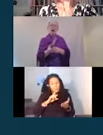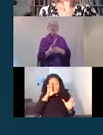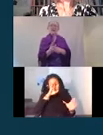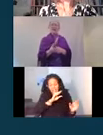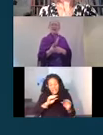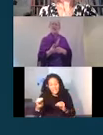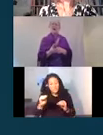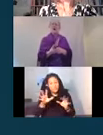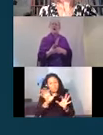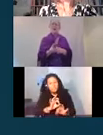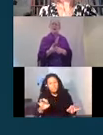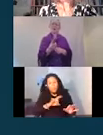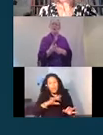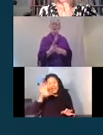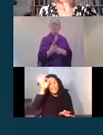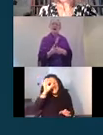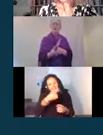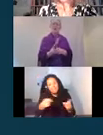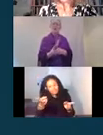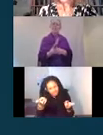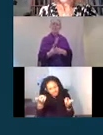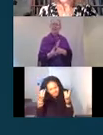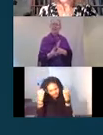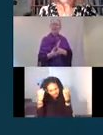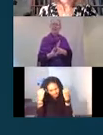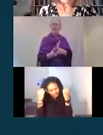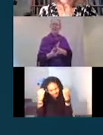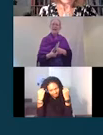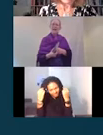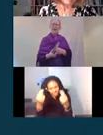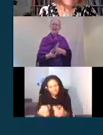Conclude that ignorance will best obey.